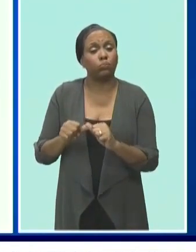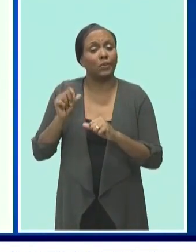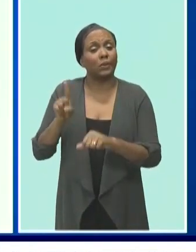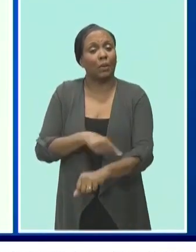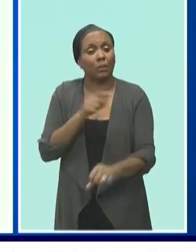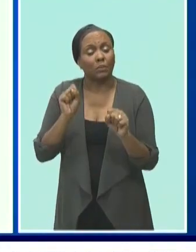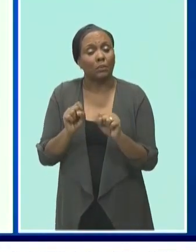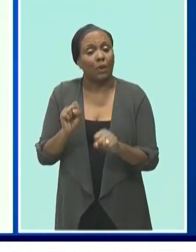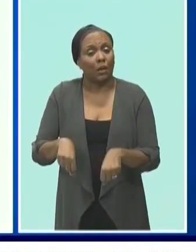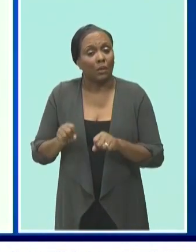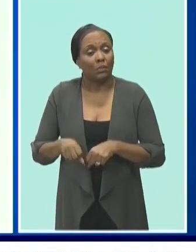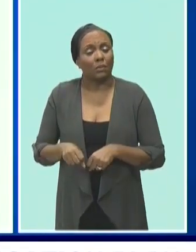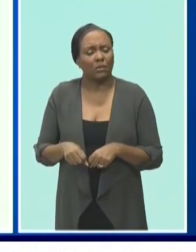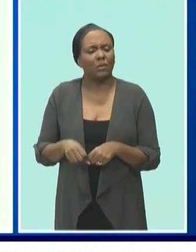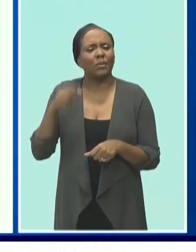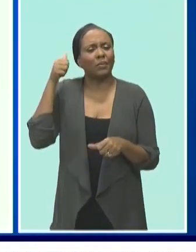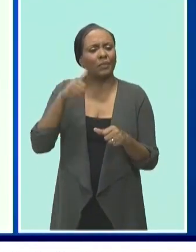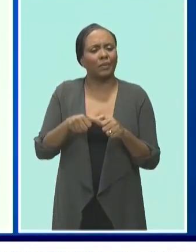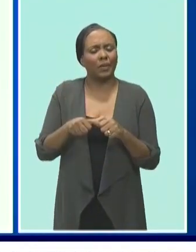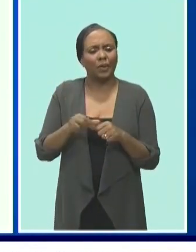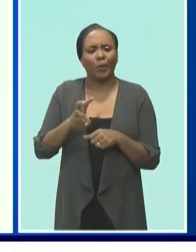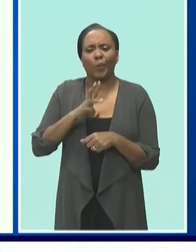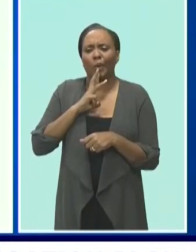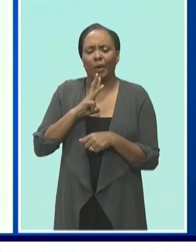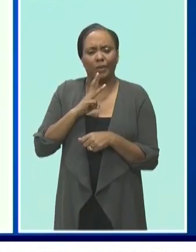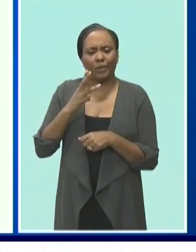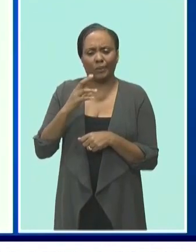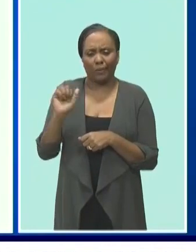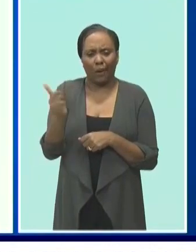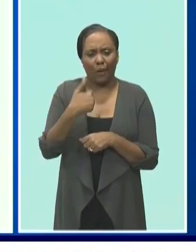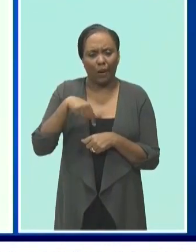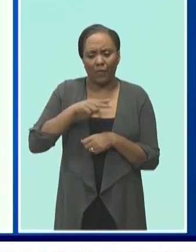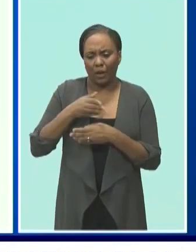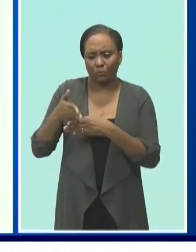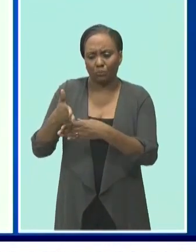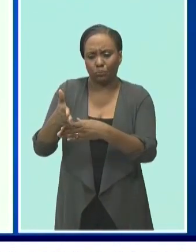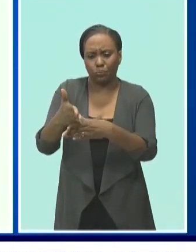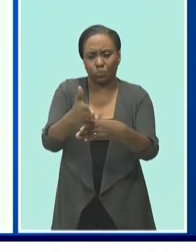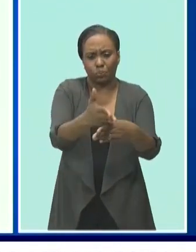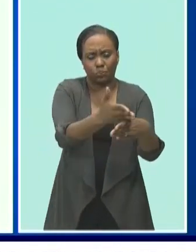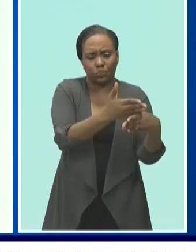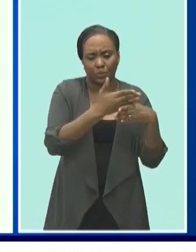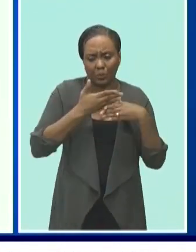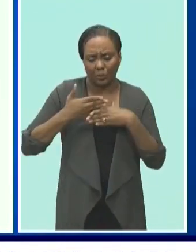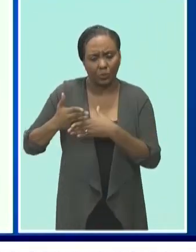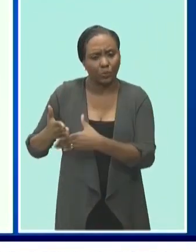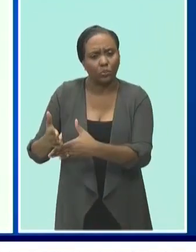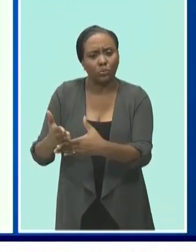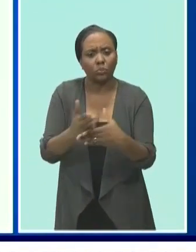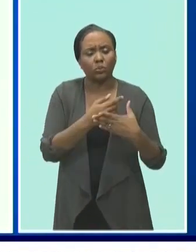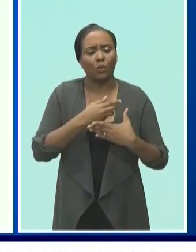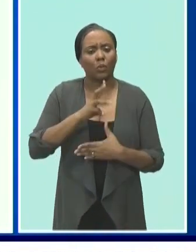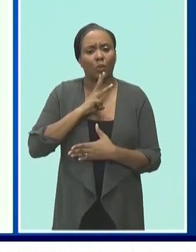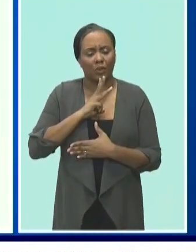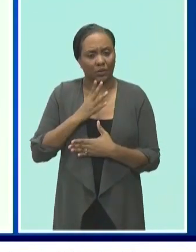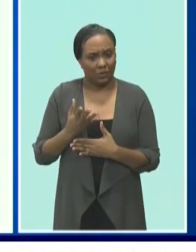the water is a shared commodity. This is a shared asset, valuable asset. So the fact that